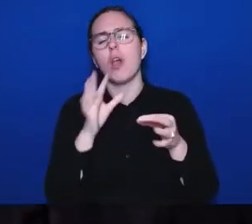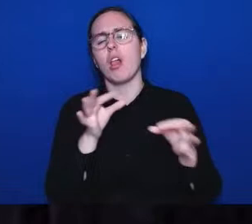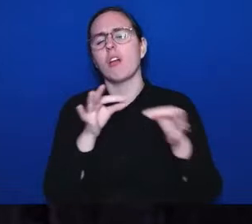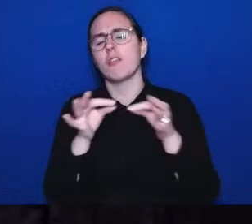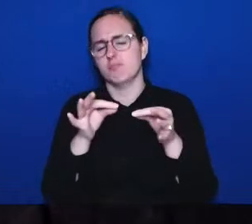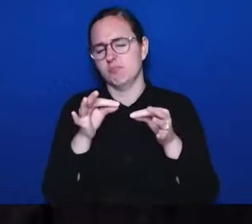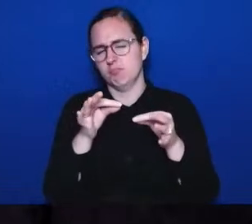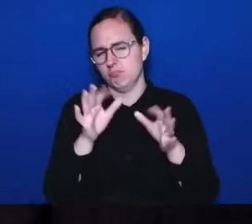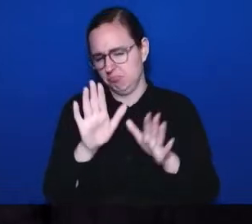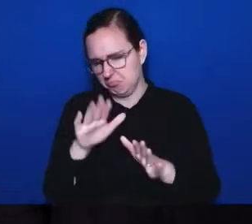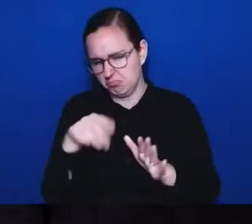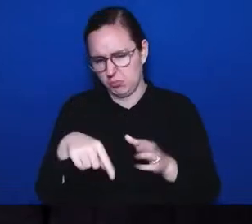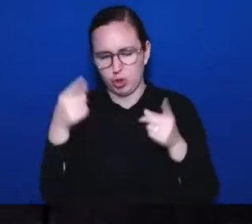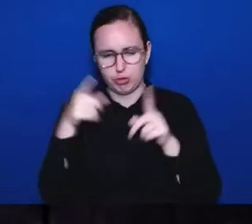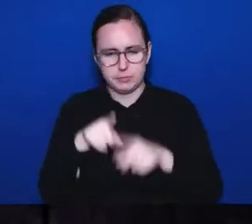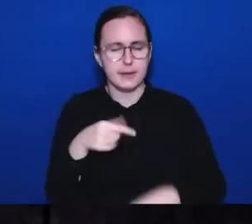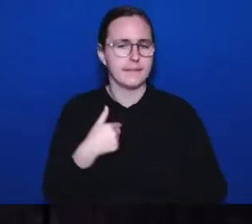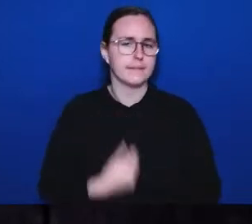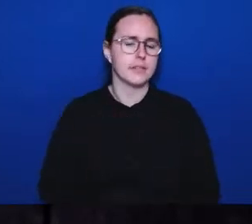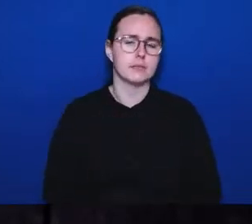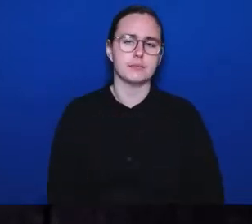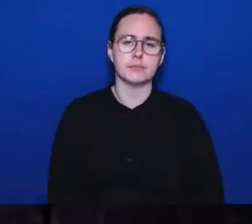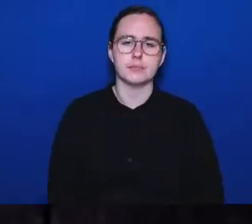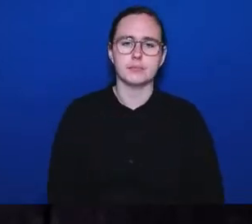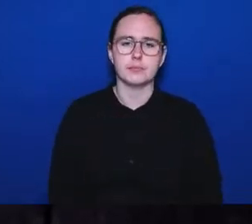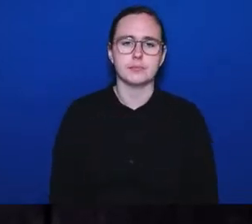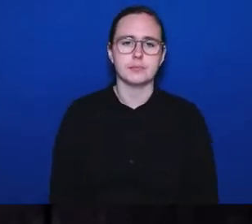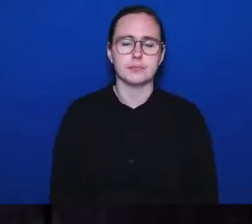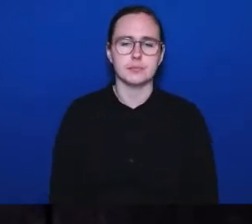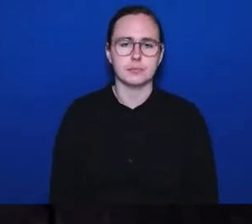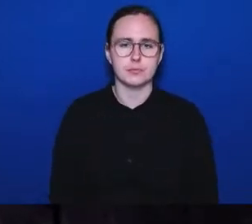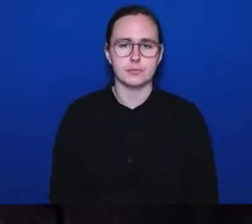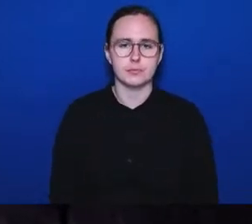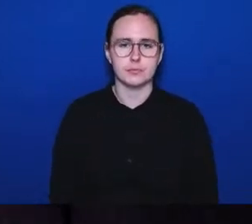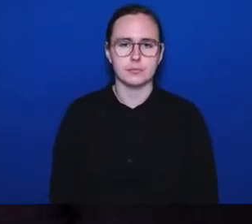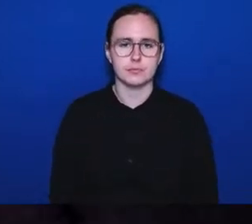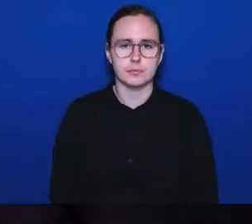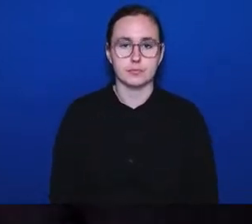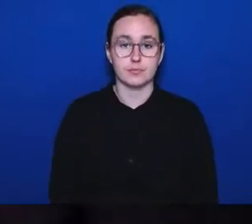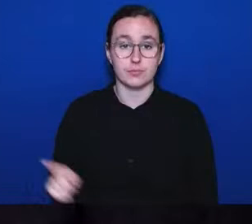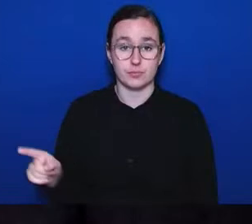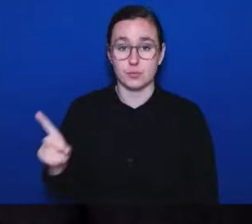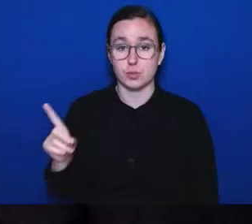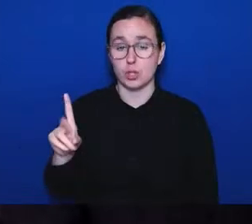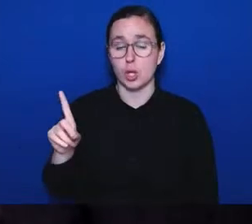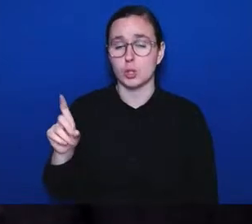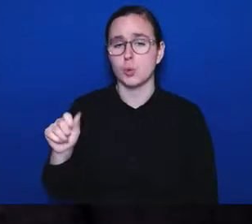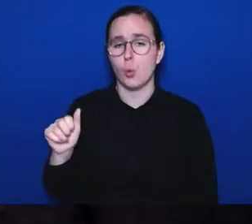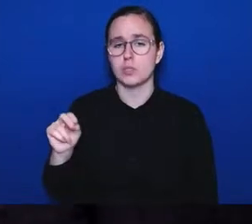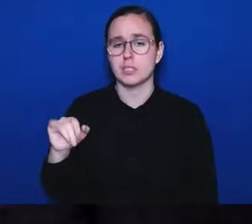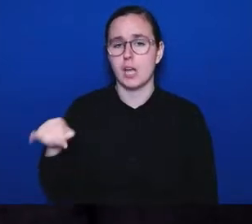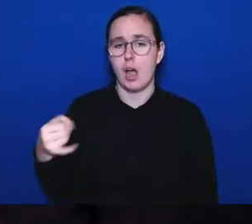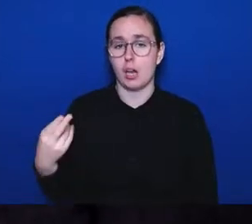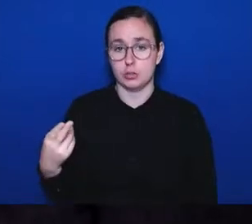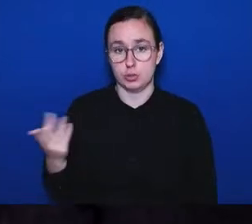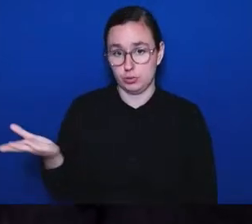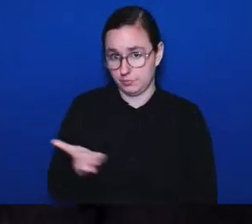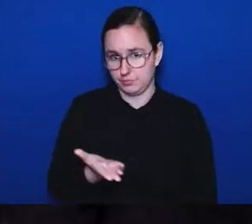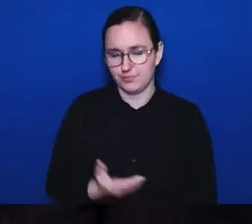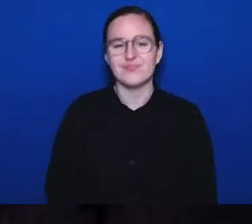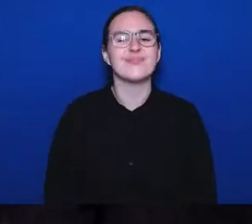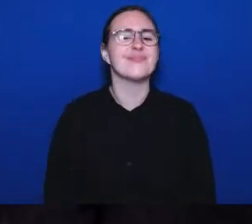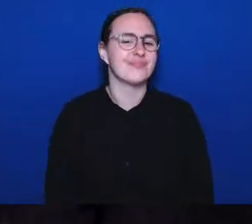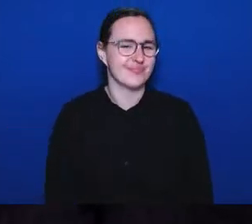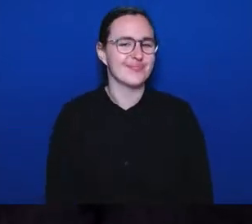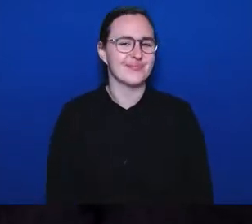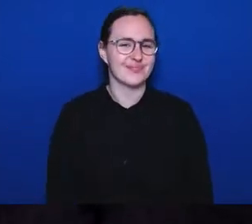Thank you for the call. And just not to get too much into the details of the agreement, but the understanding that all healthcare systems around the world,